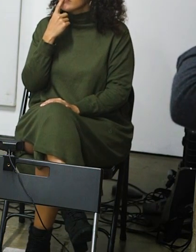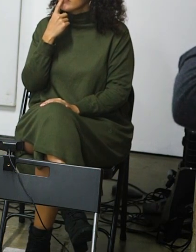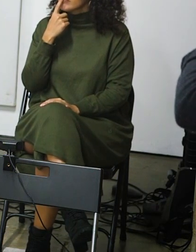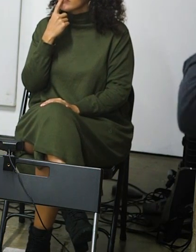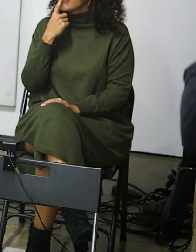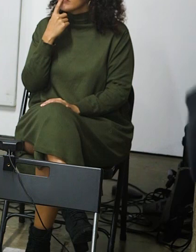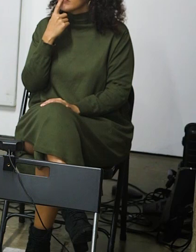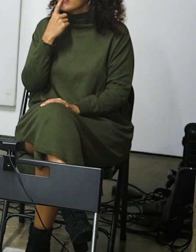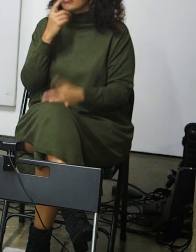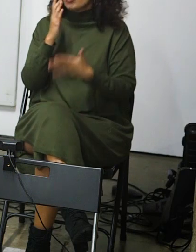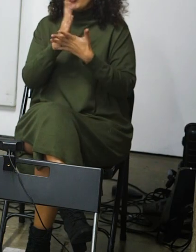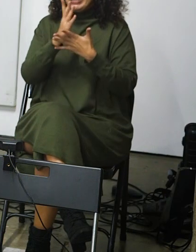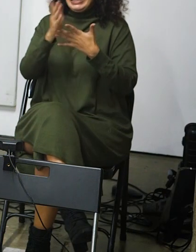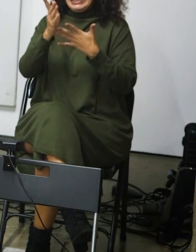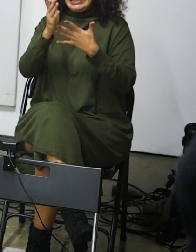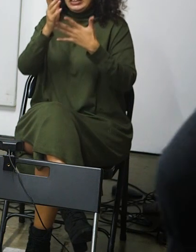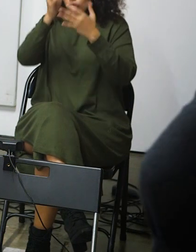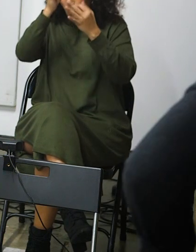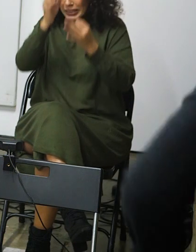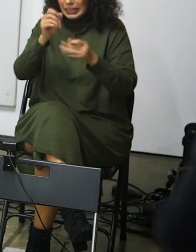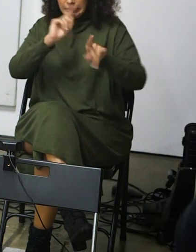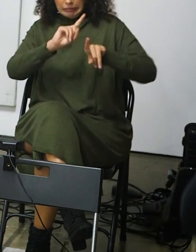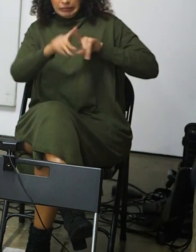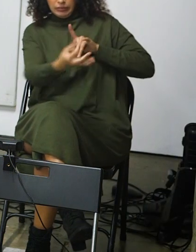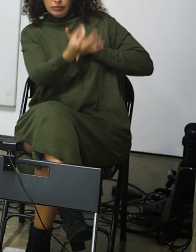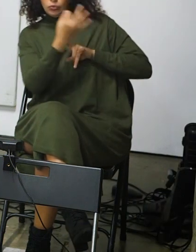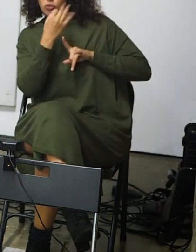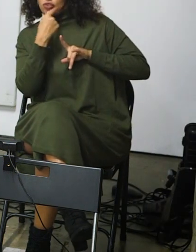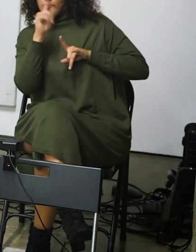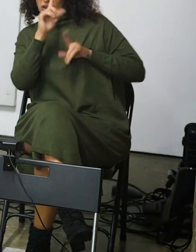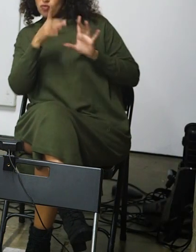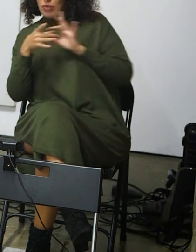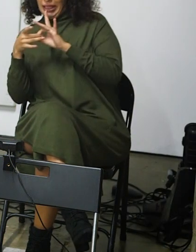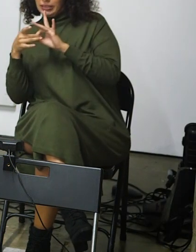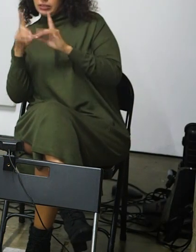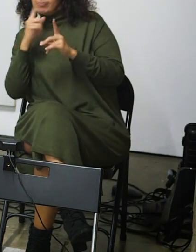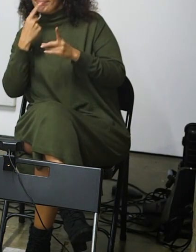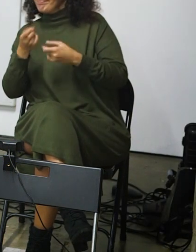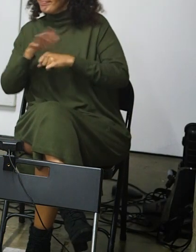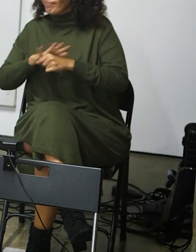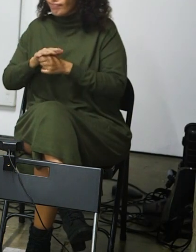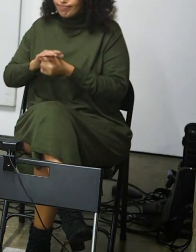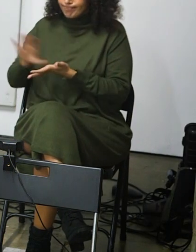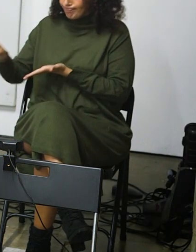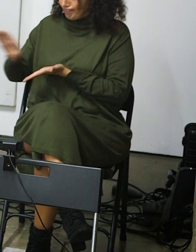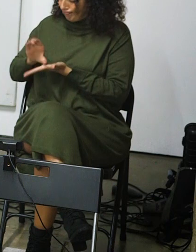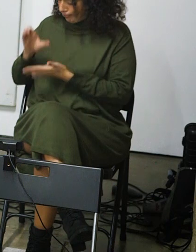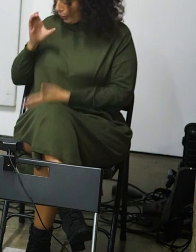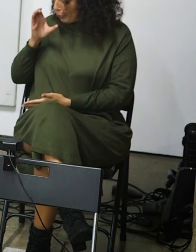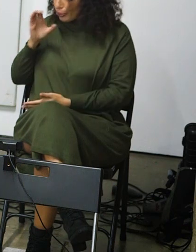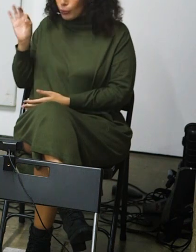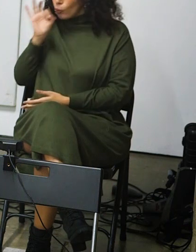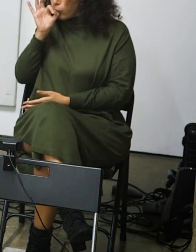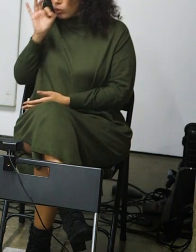This isn't really answering the question, but it's kind of related, which is that in situations where you don't have any money,